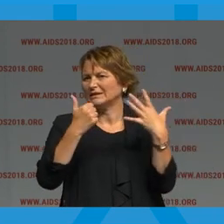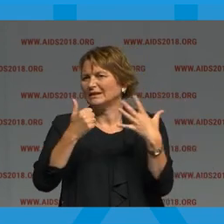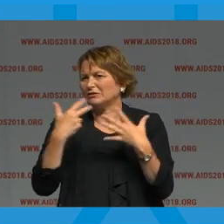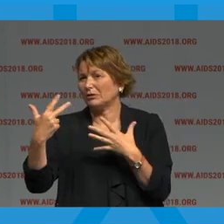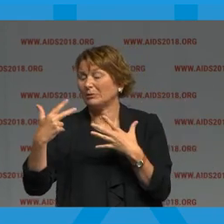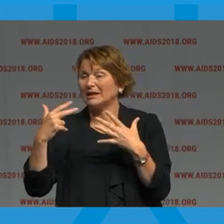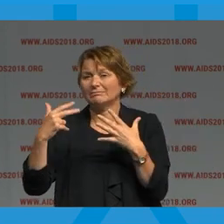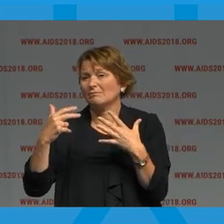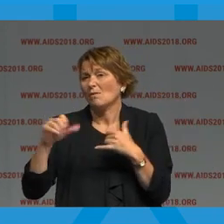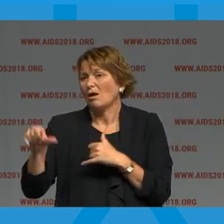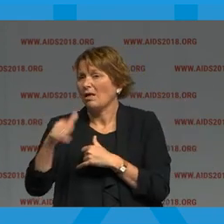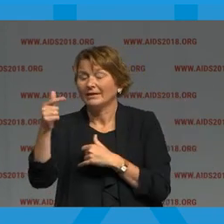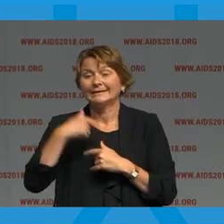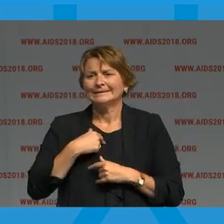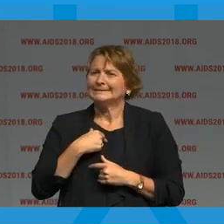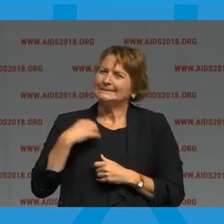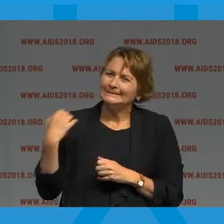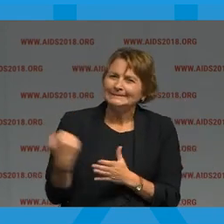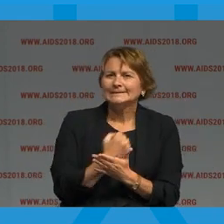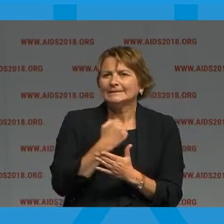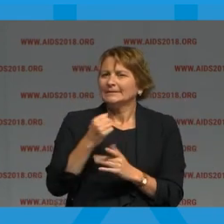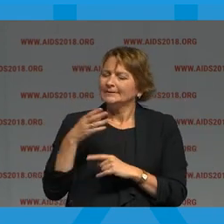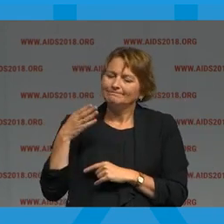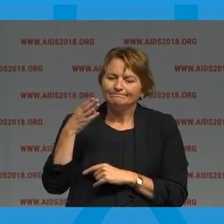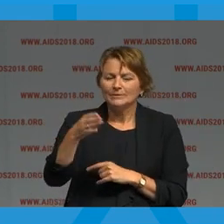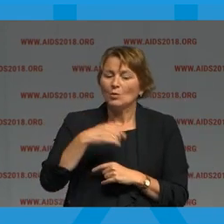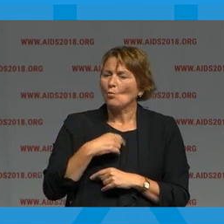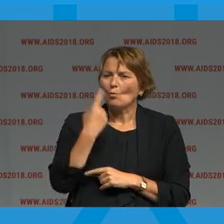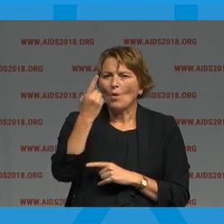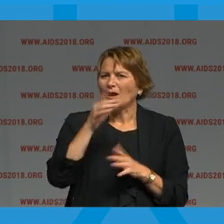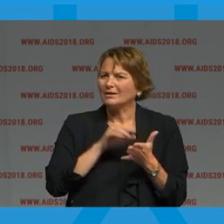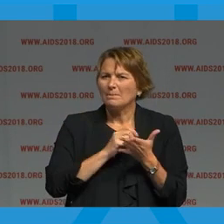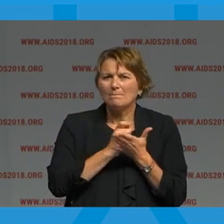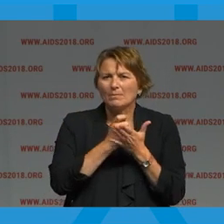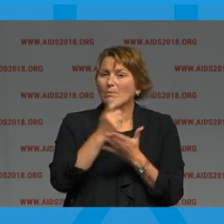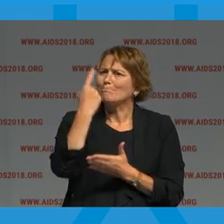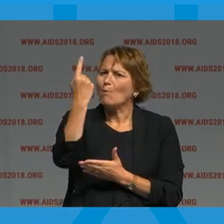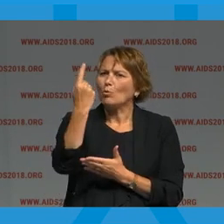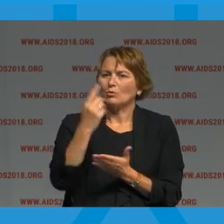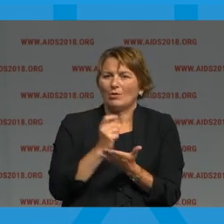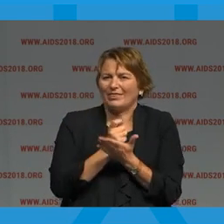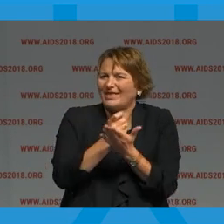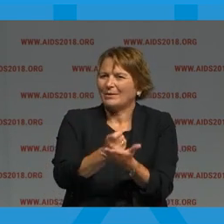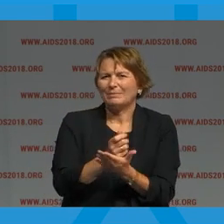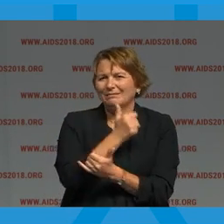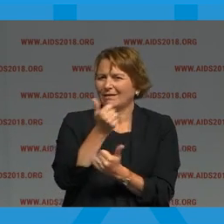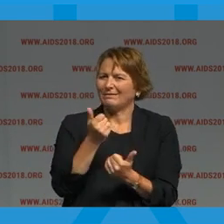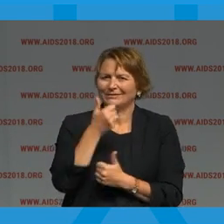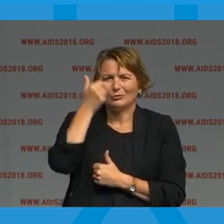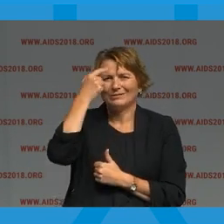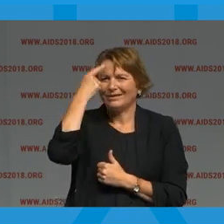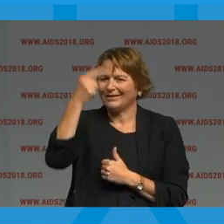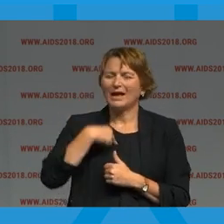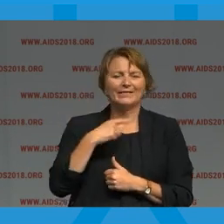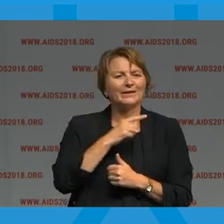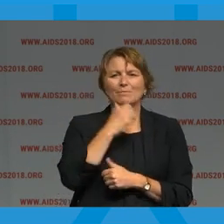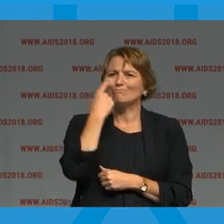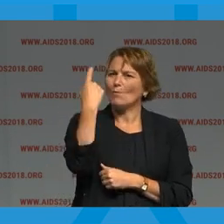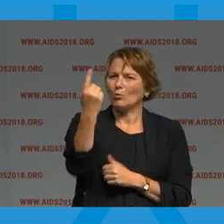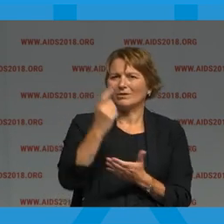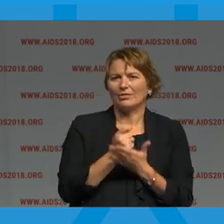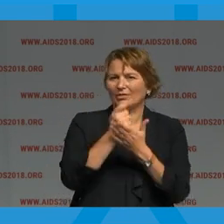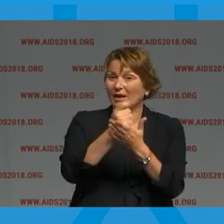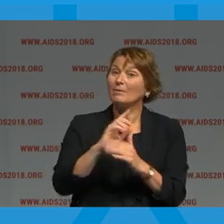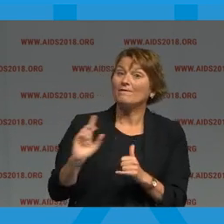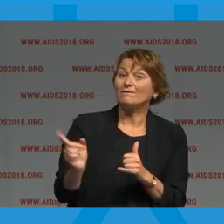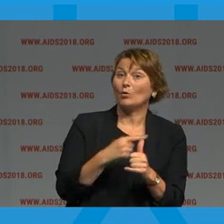discouraging in terms of continuing trying dolutegravir monotherapy. I think that dolutegravir monotherapy should not be used for initial